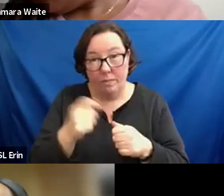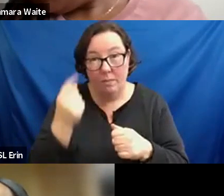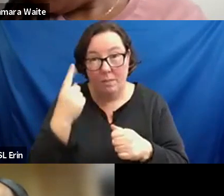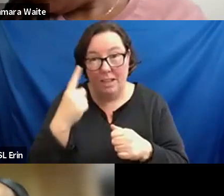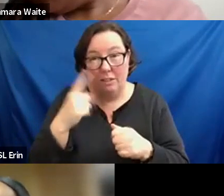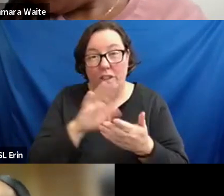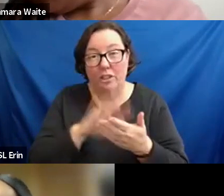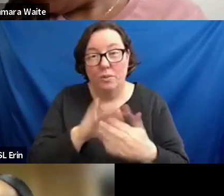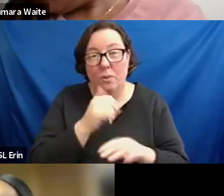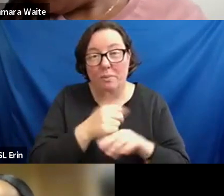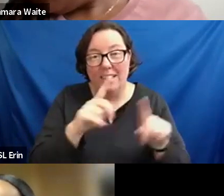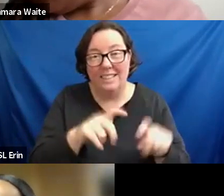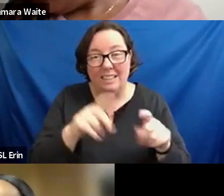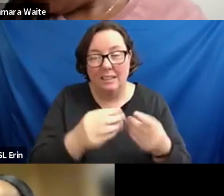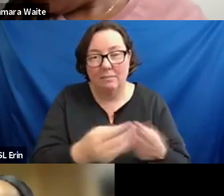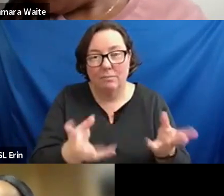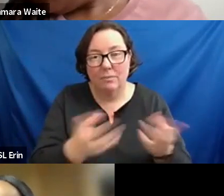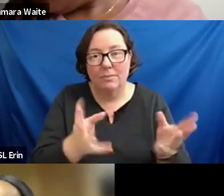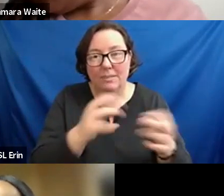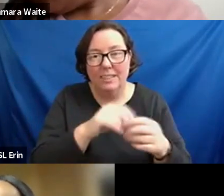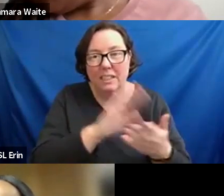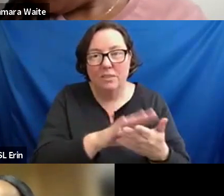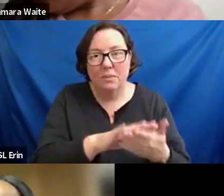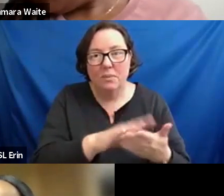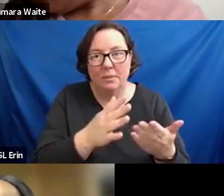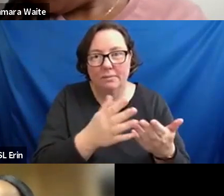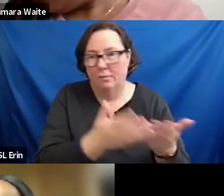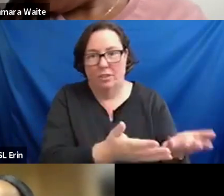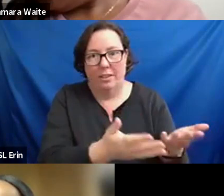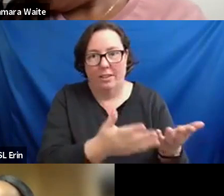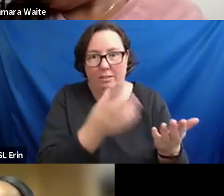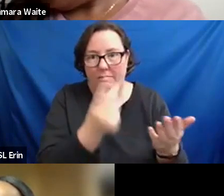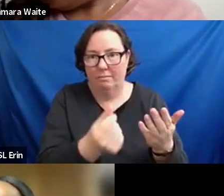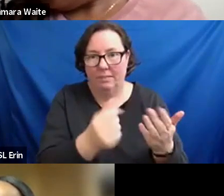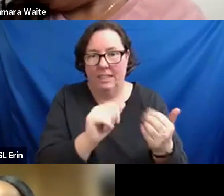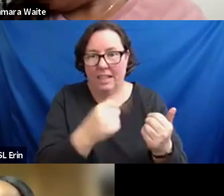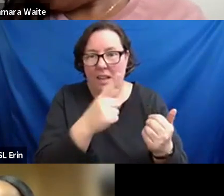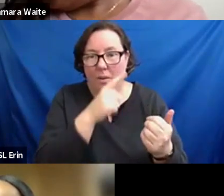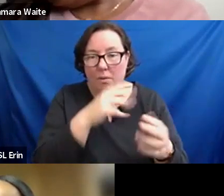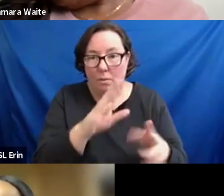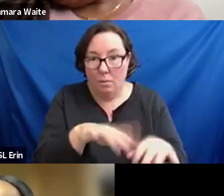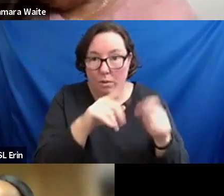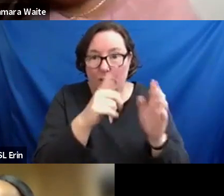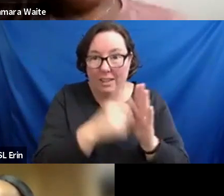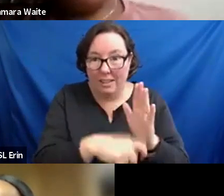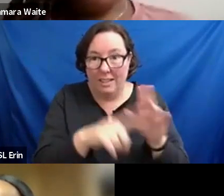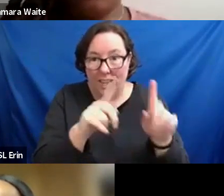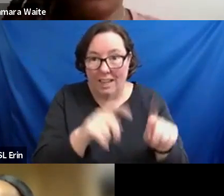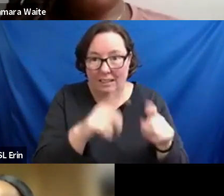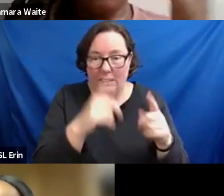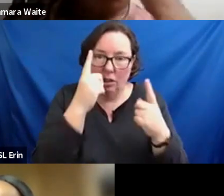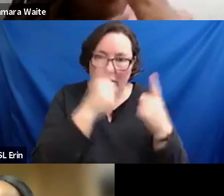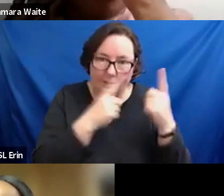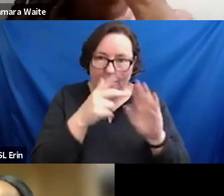school-based testing, and so many students participated in the test. Anyone who participated in the test would have been considered